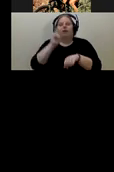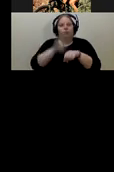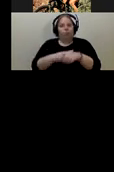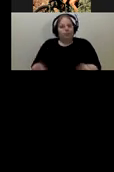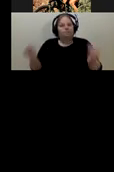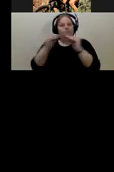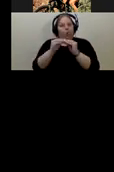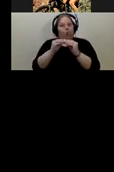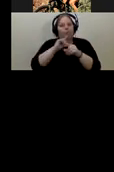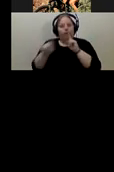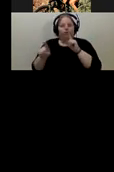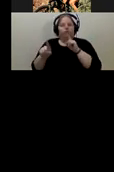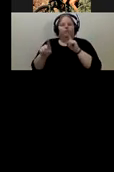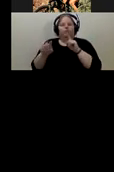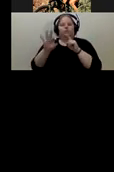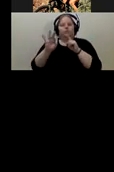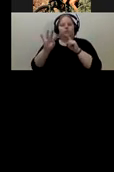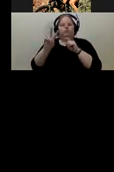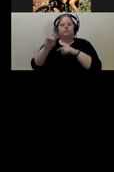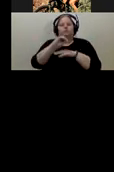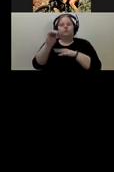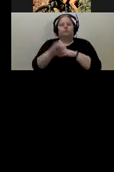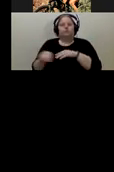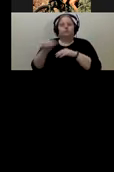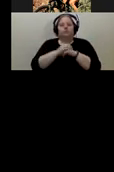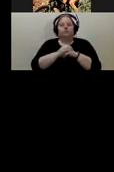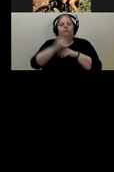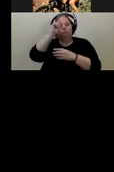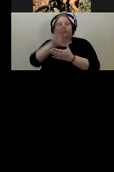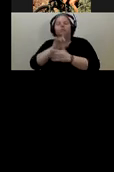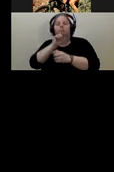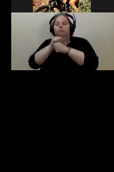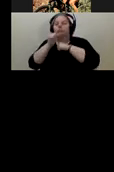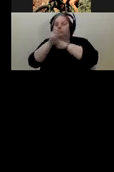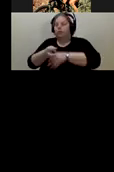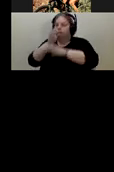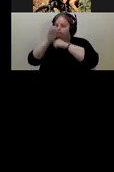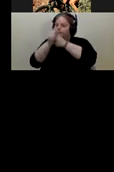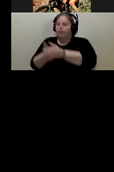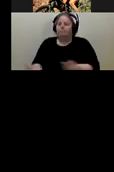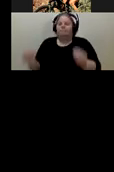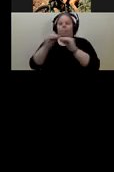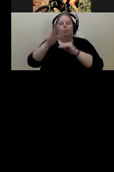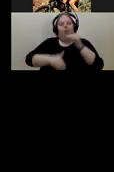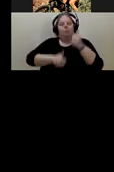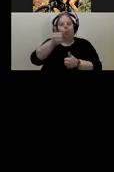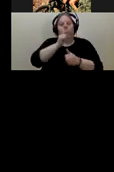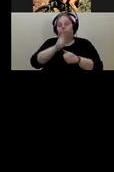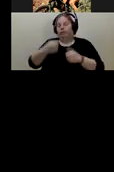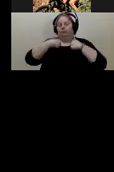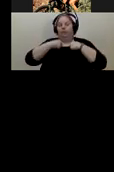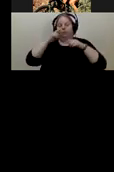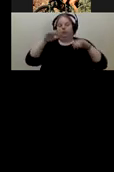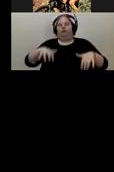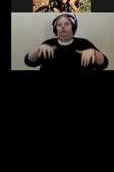But 92% believe they're more moral and ethical than most. Well, this leaves us, this is shocking to me when